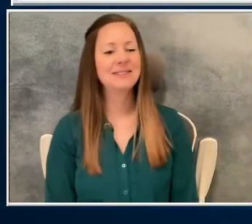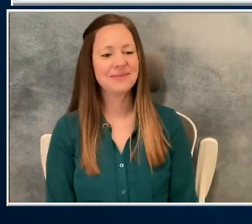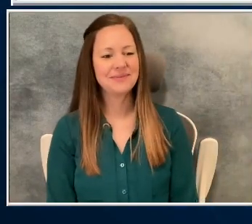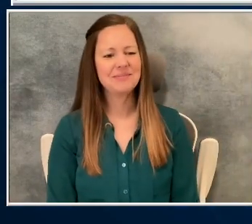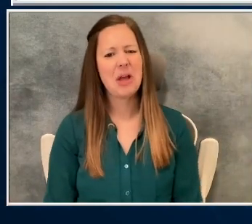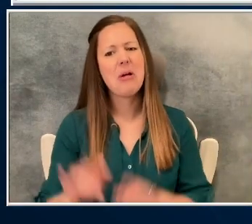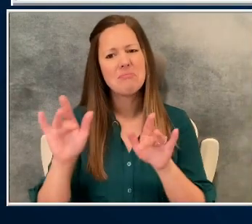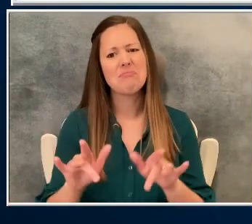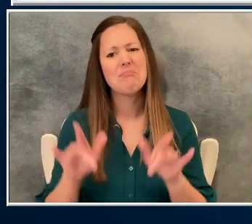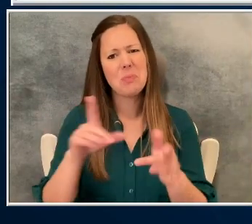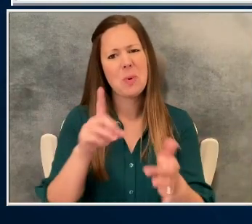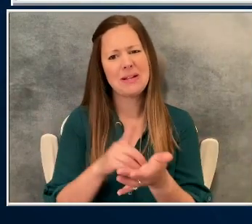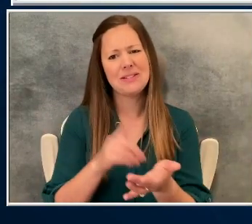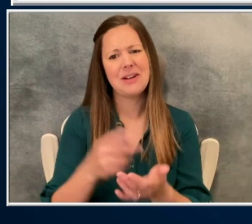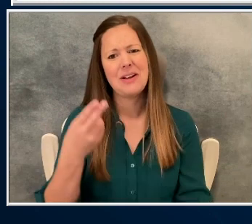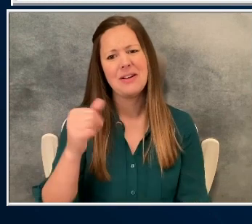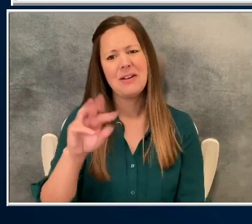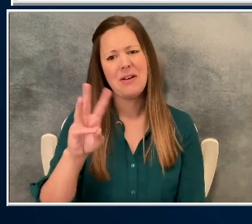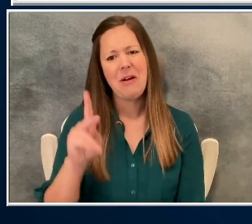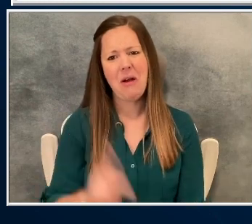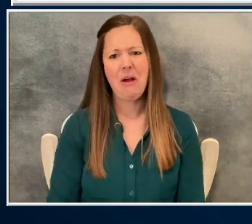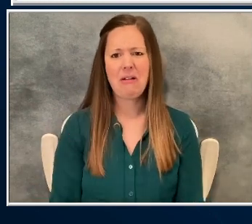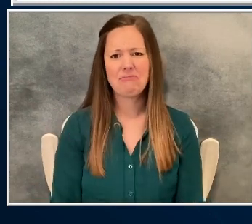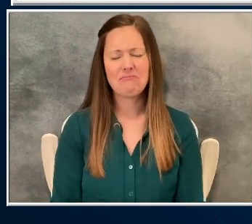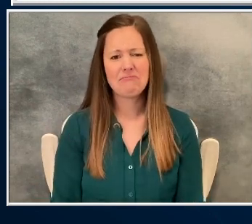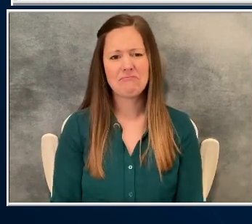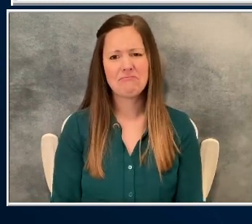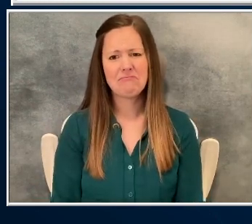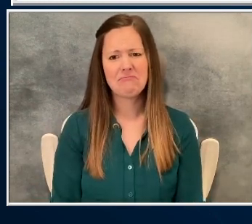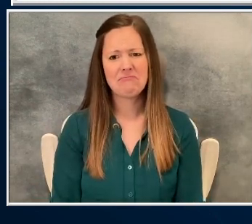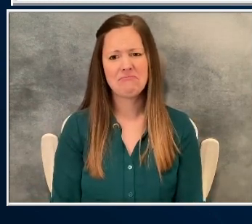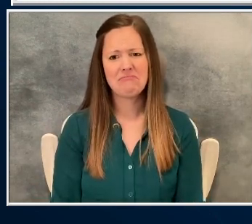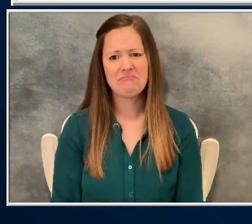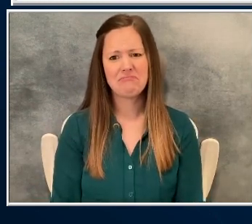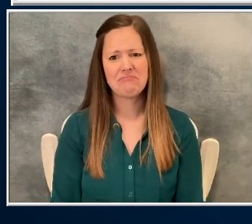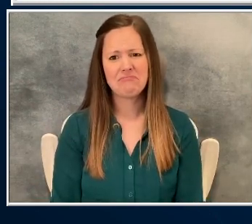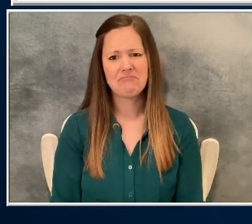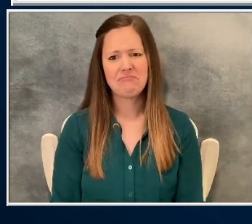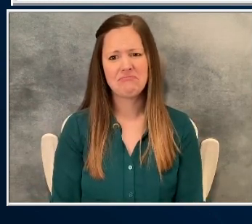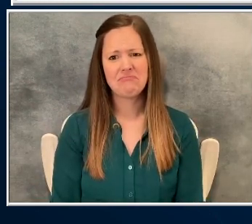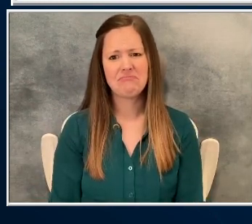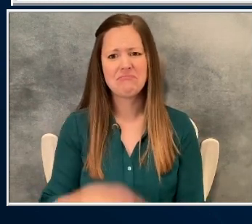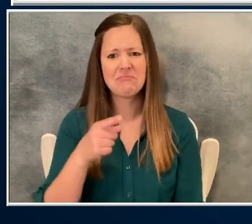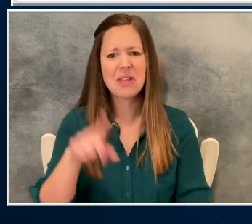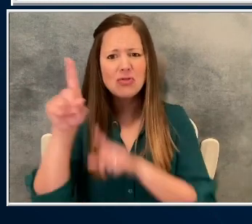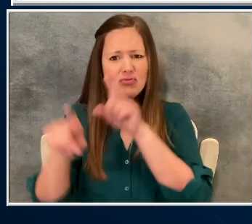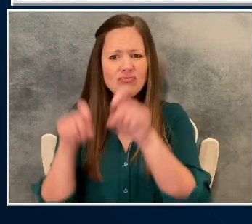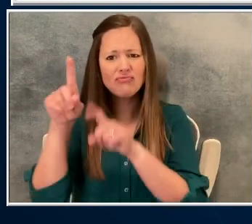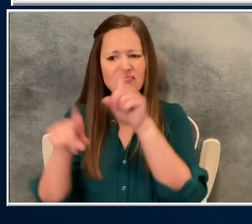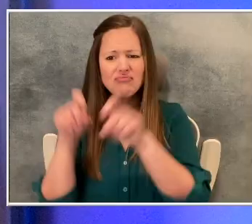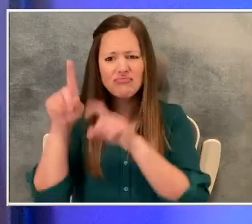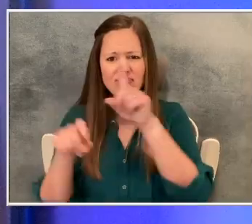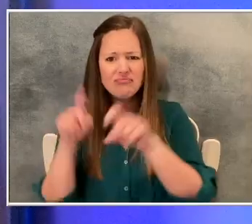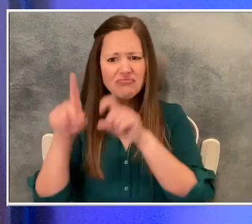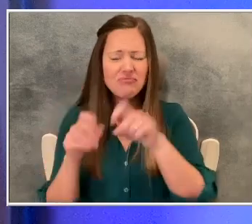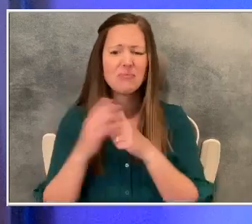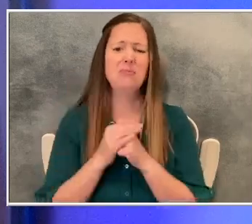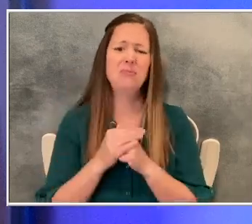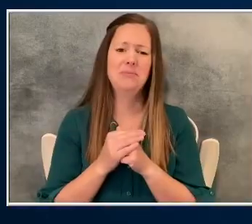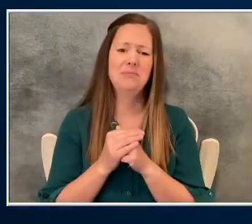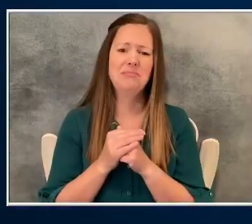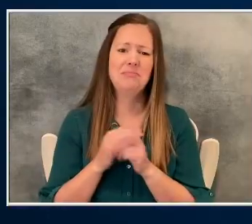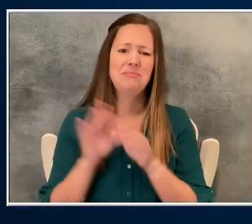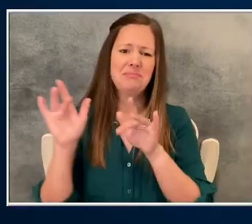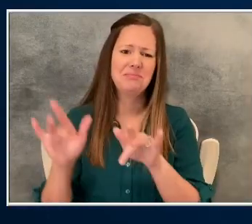Hawkinson. You were making him very uncomfortable holding that shot while you asked him follow-up questions about his allergic reaction. You know, I